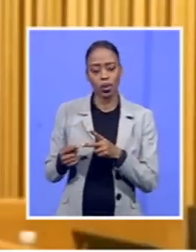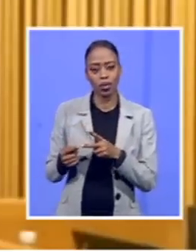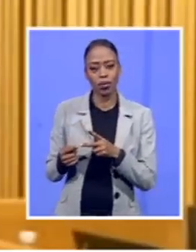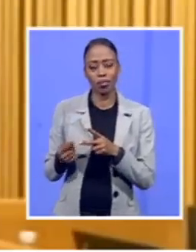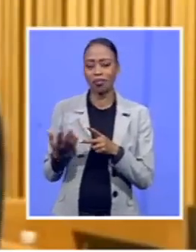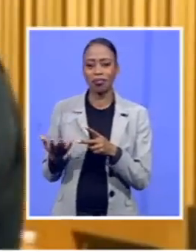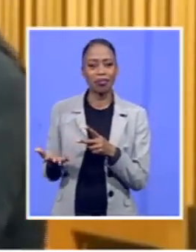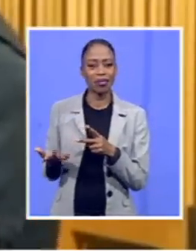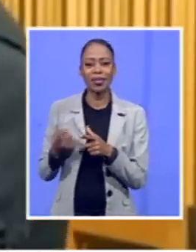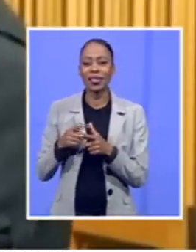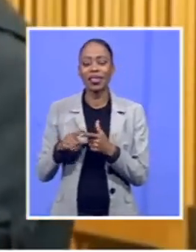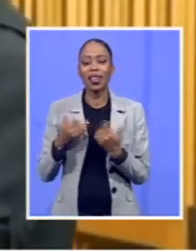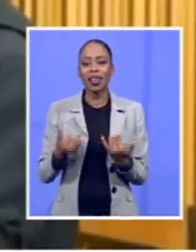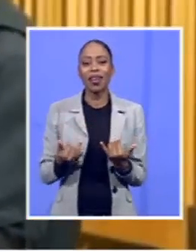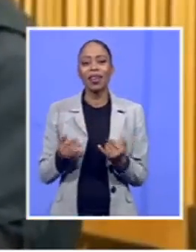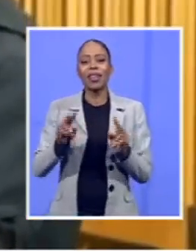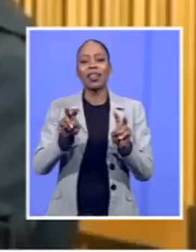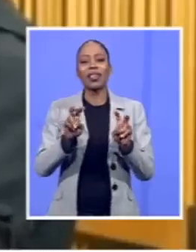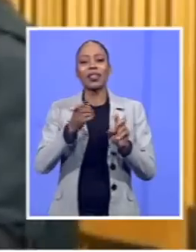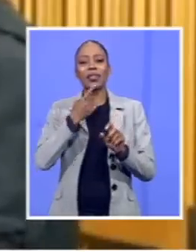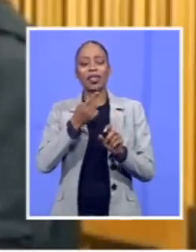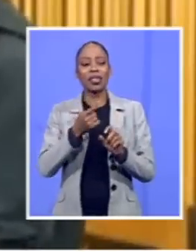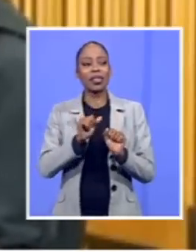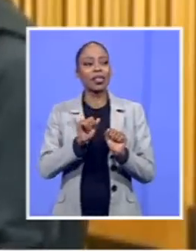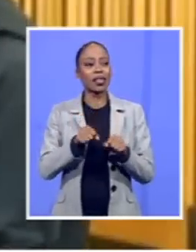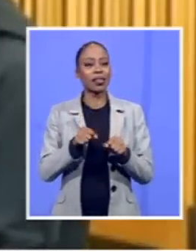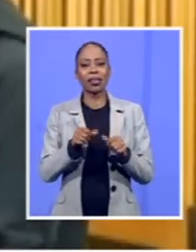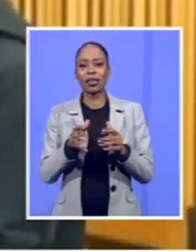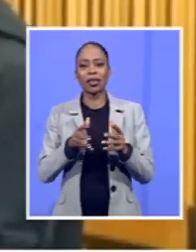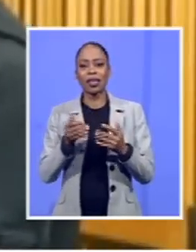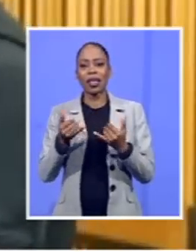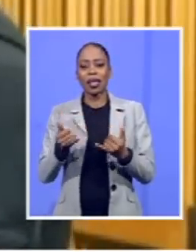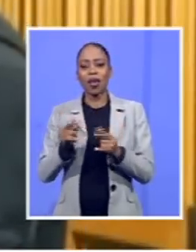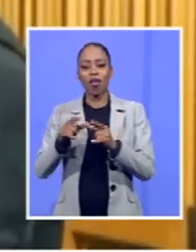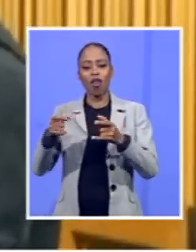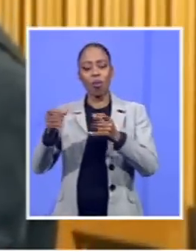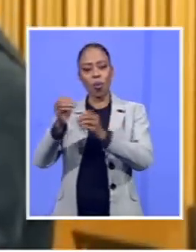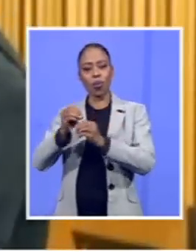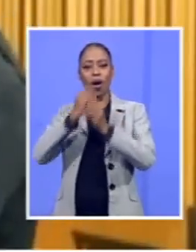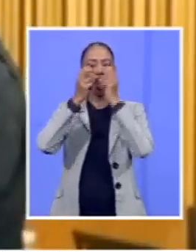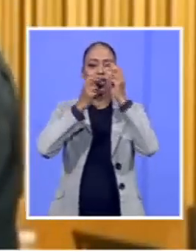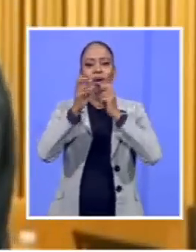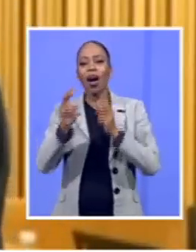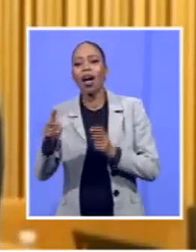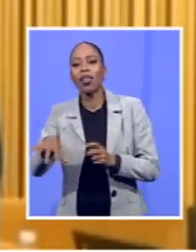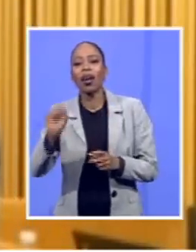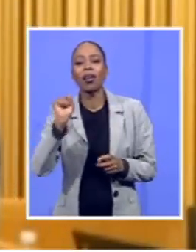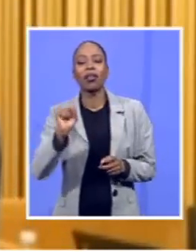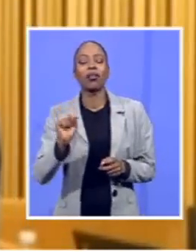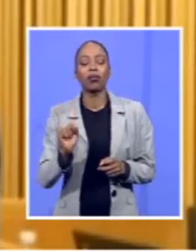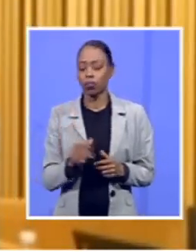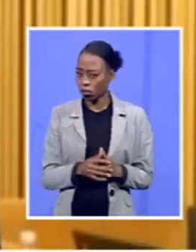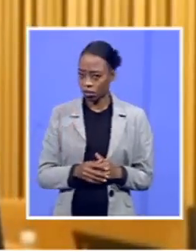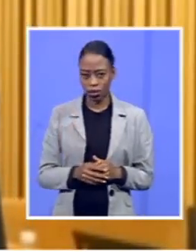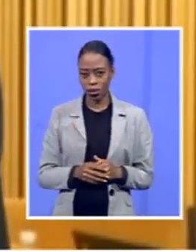propositions, then the question is not, as I say, okay, well then now we've run out of a committee, let's find one. The question